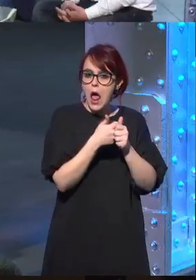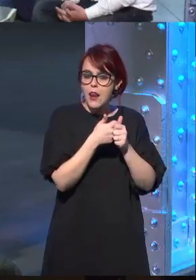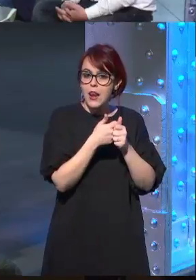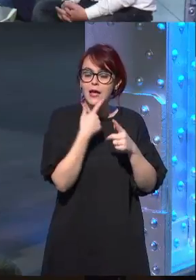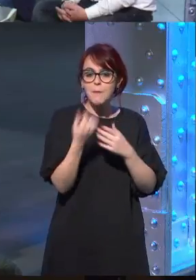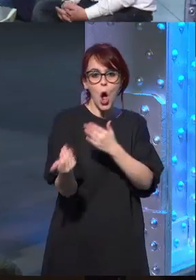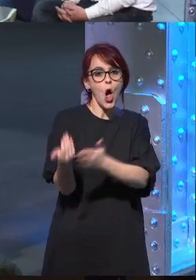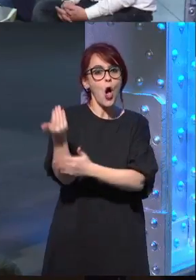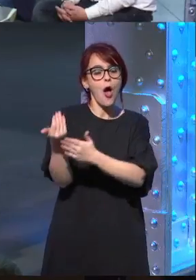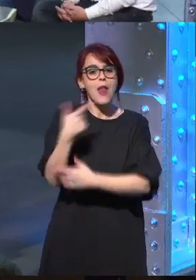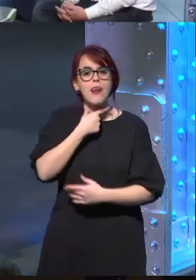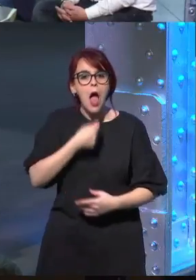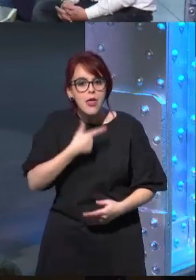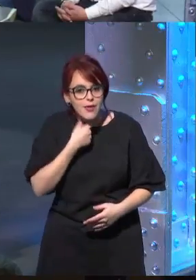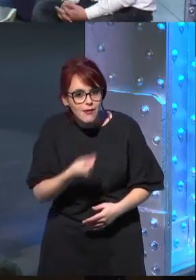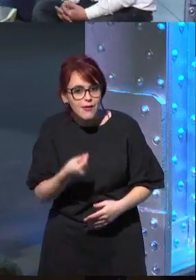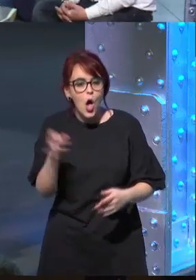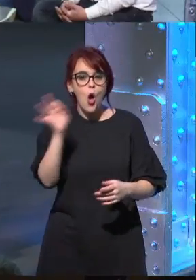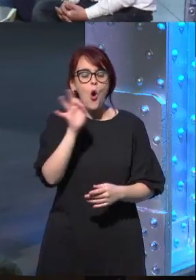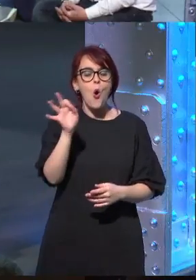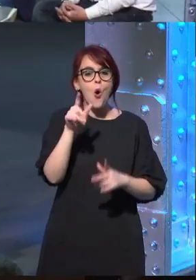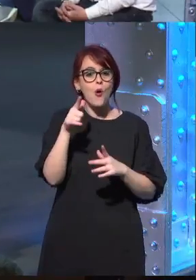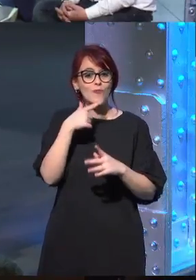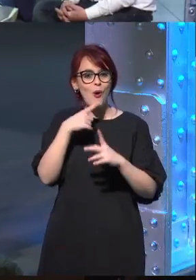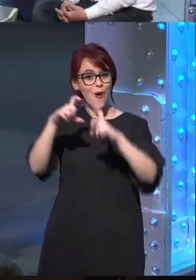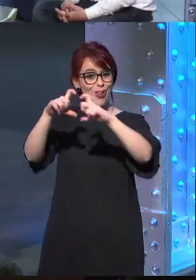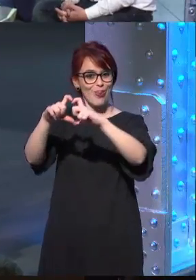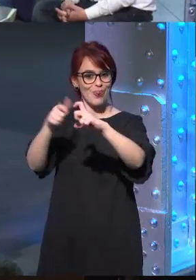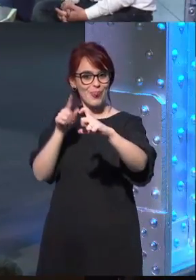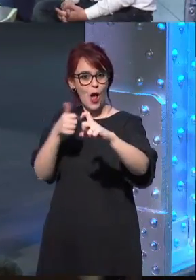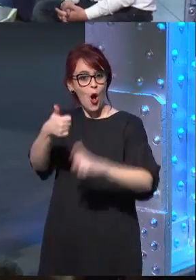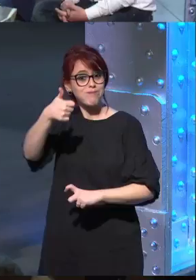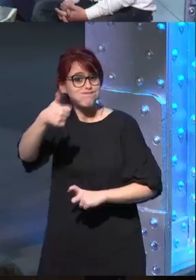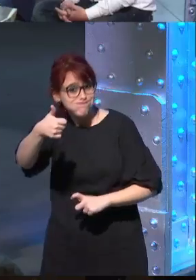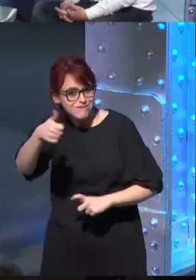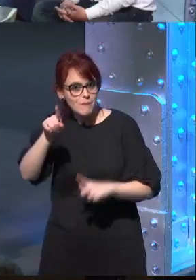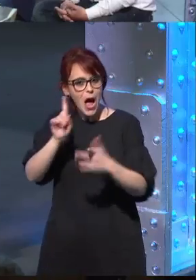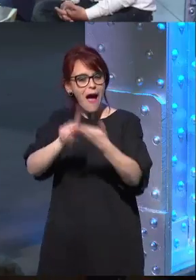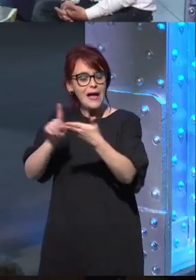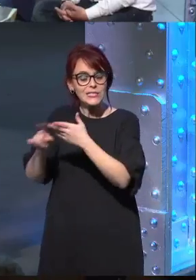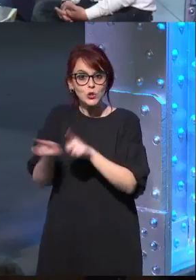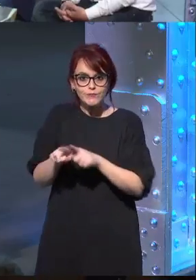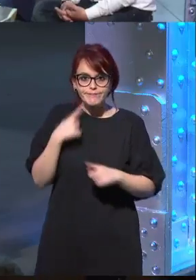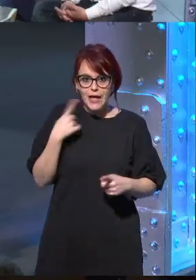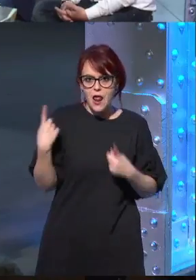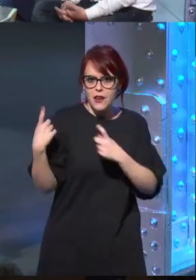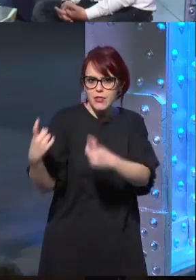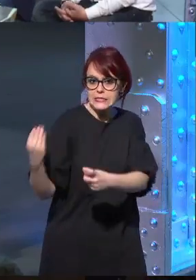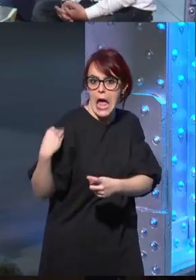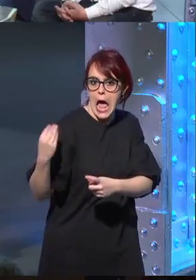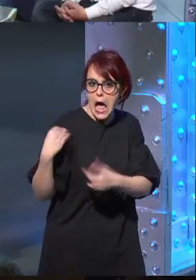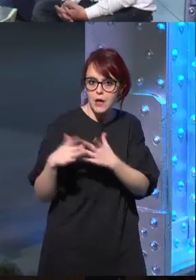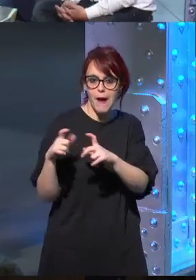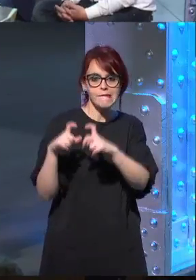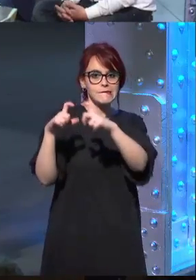Facebook admitted that they have an addictive element in the notifications, in the likes notifications, that make